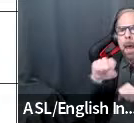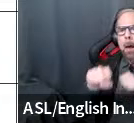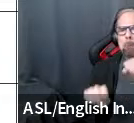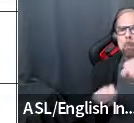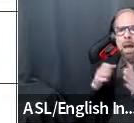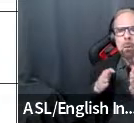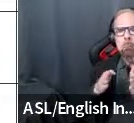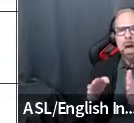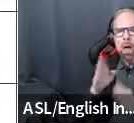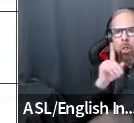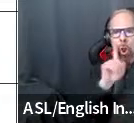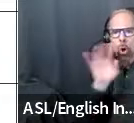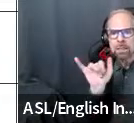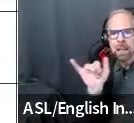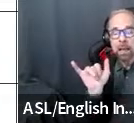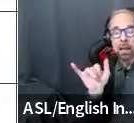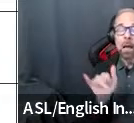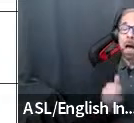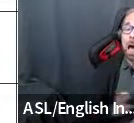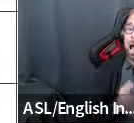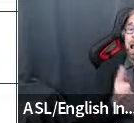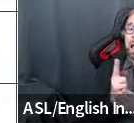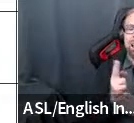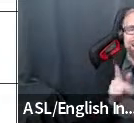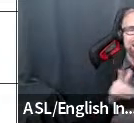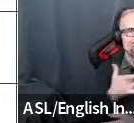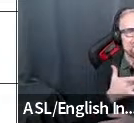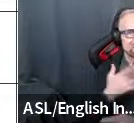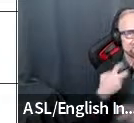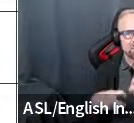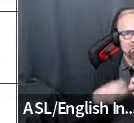like, and frankly, I found it really difficult to do.